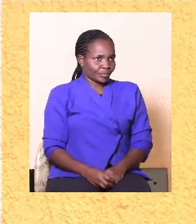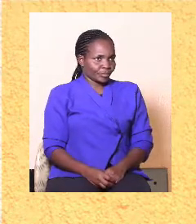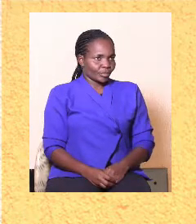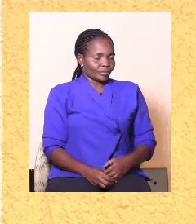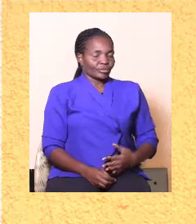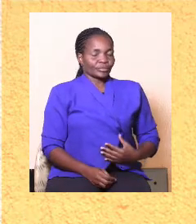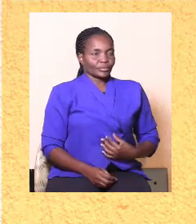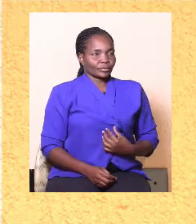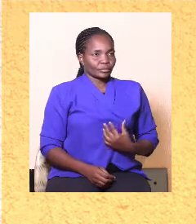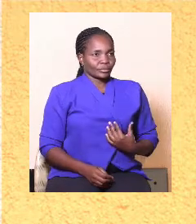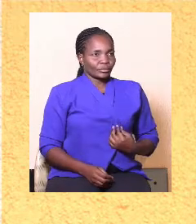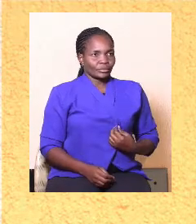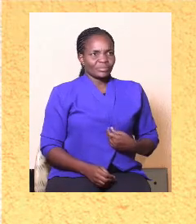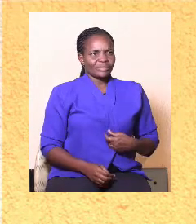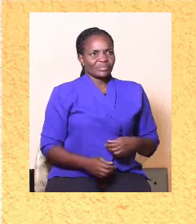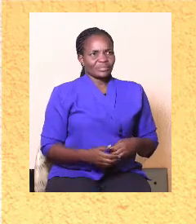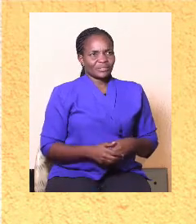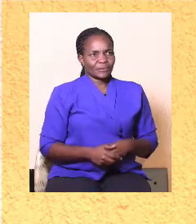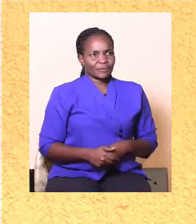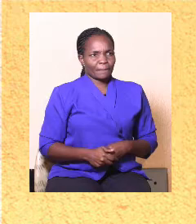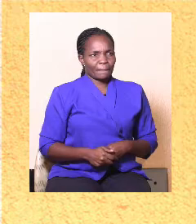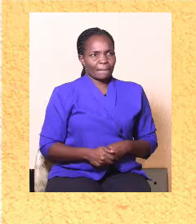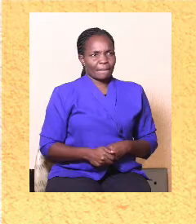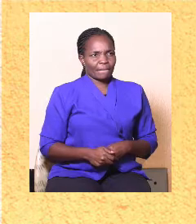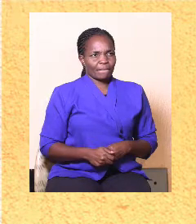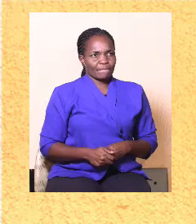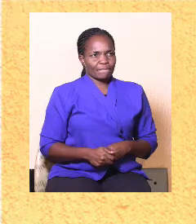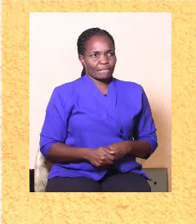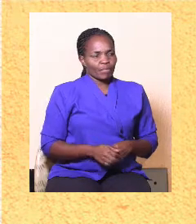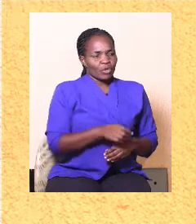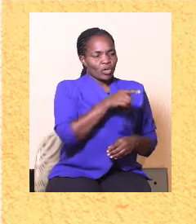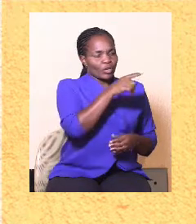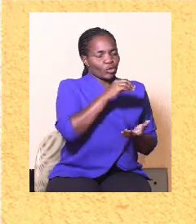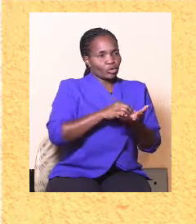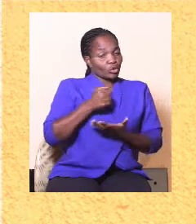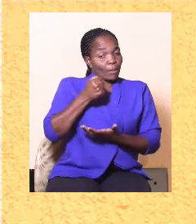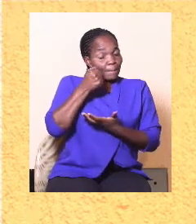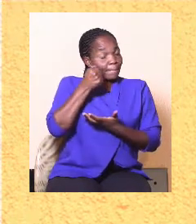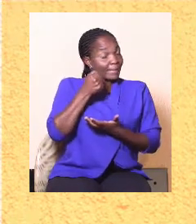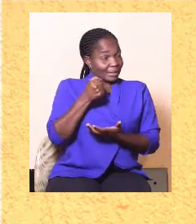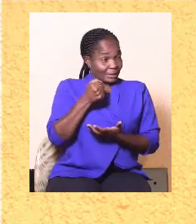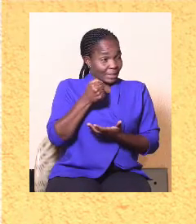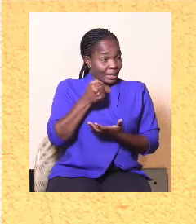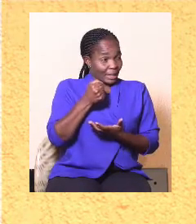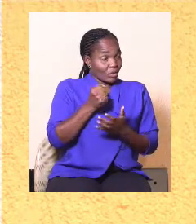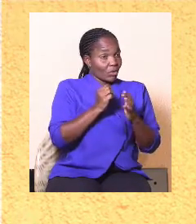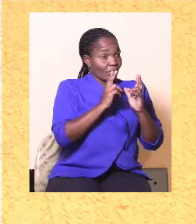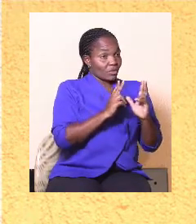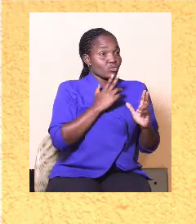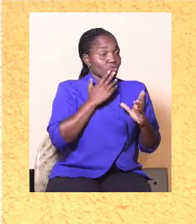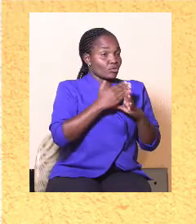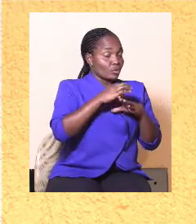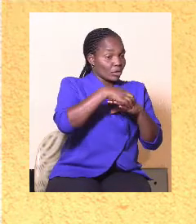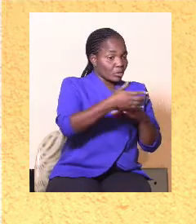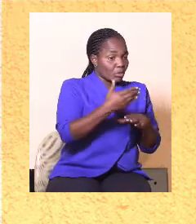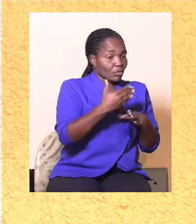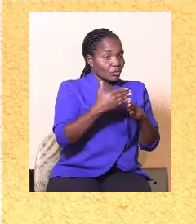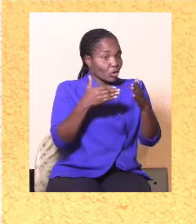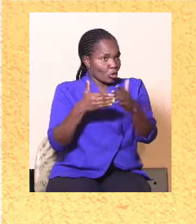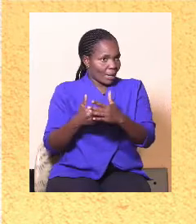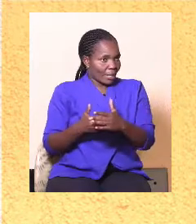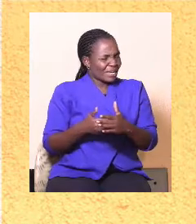that. But what are you doing to the supply side? You're already seeing that the lines at the supermarket are increasing.